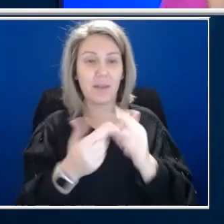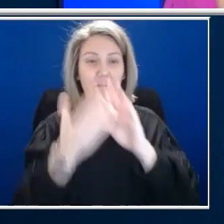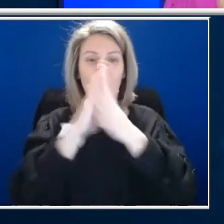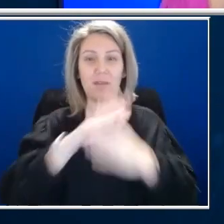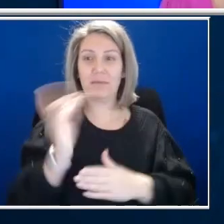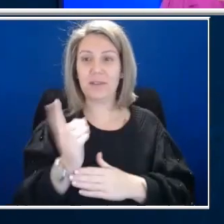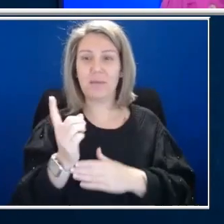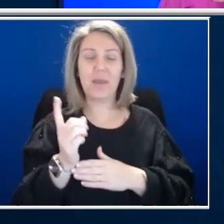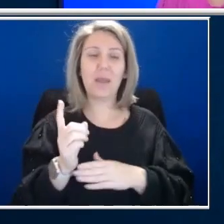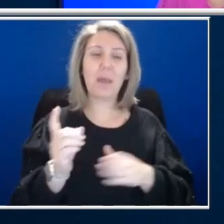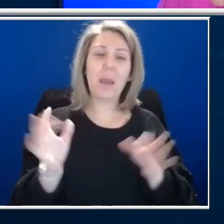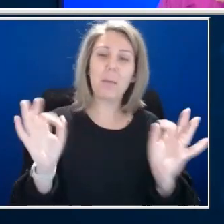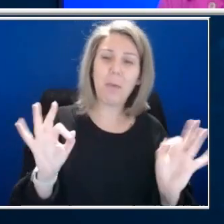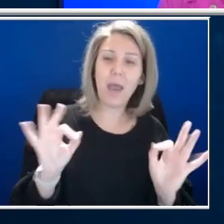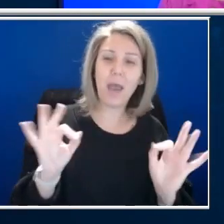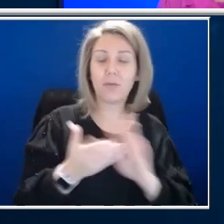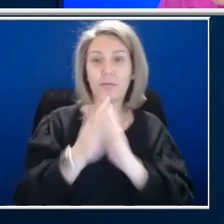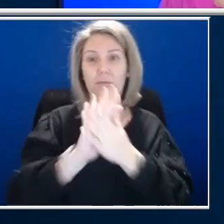turns into a big thing.